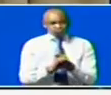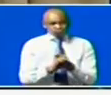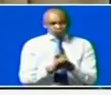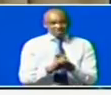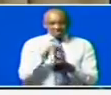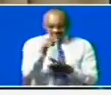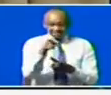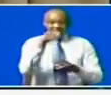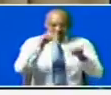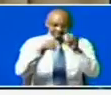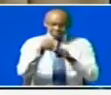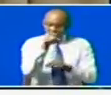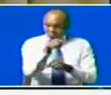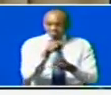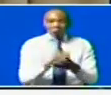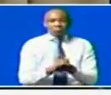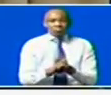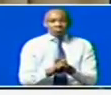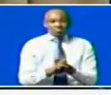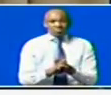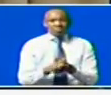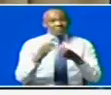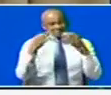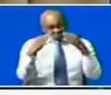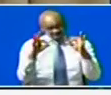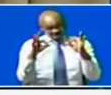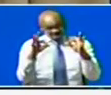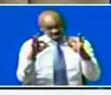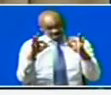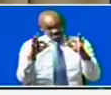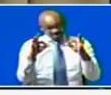these elections were free,